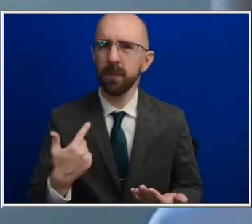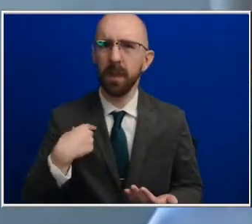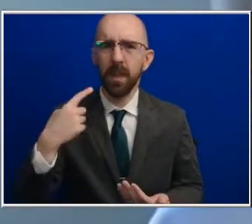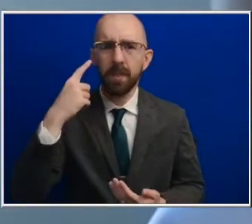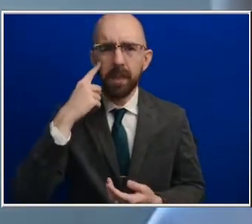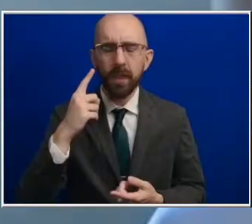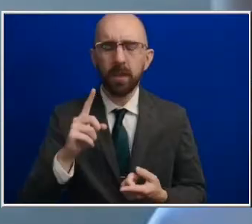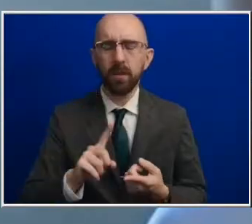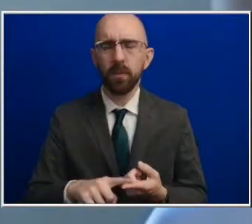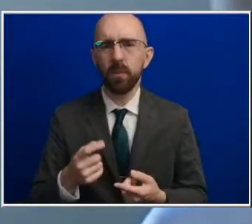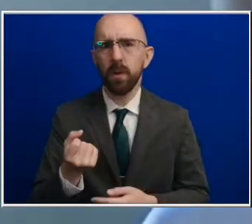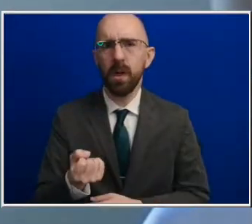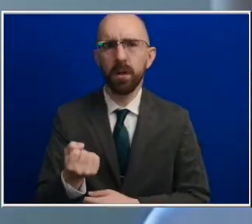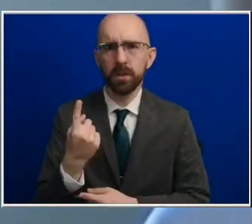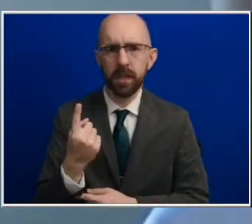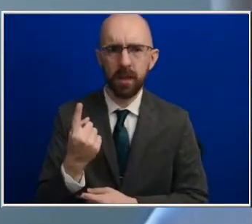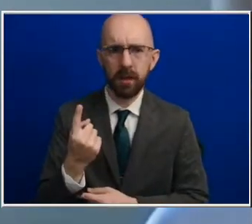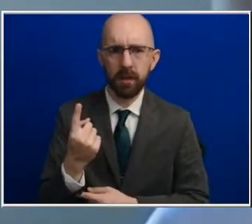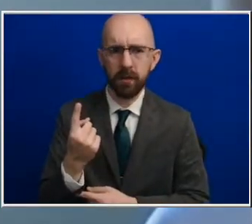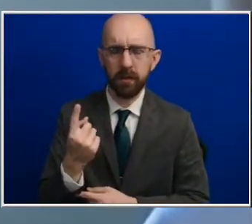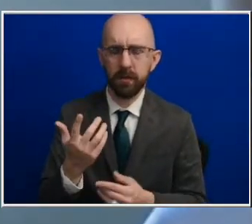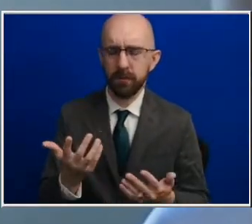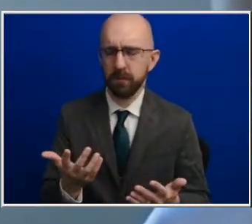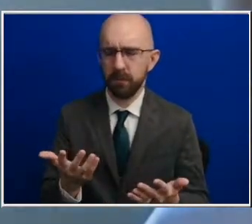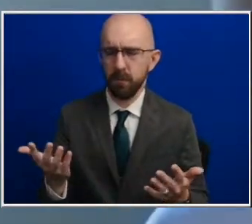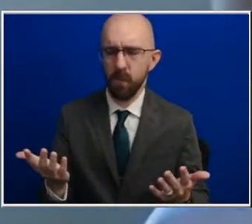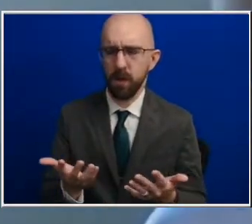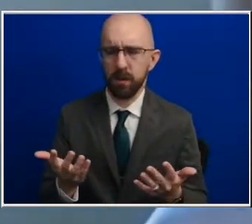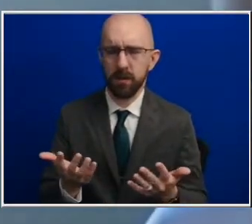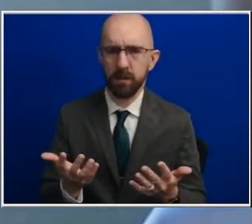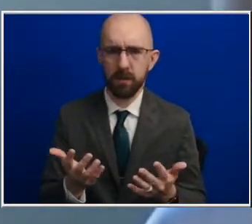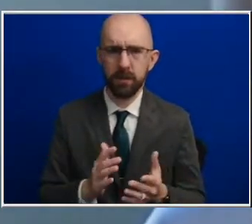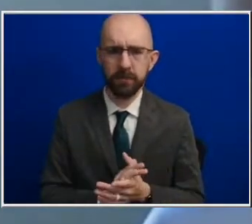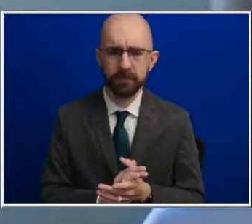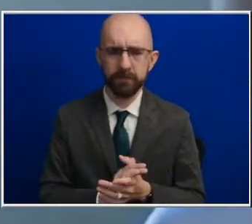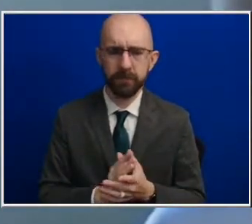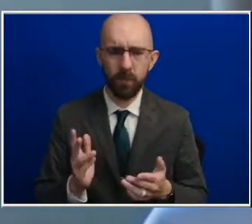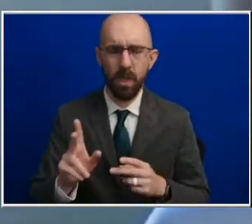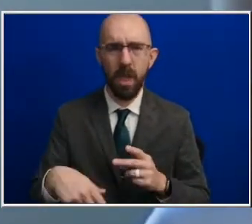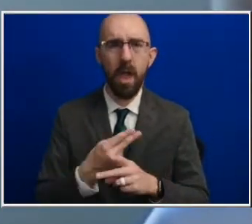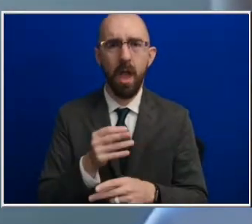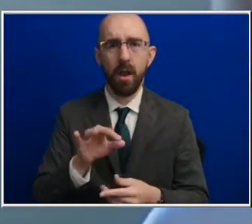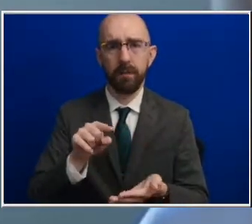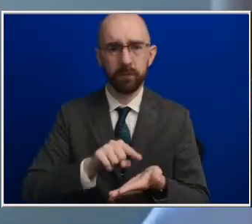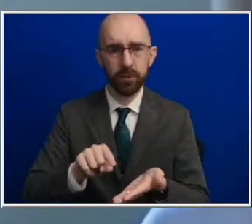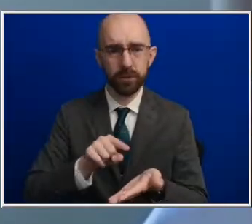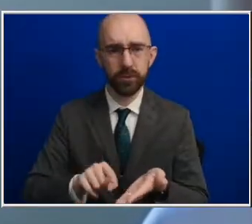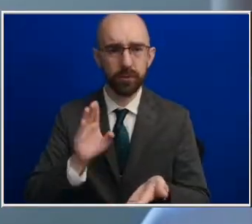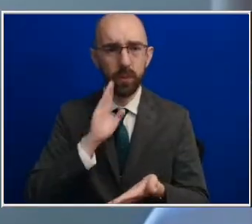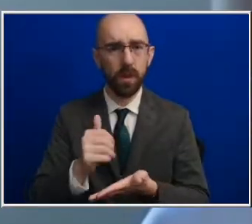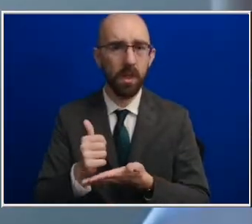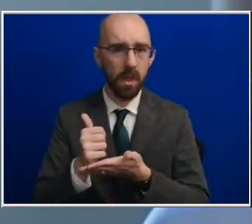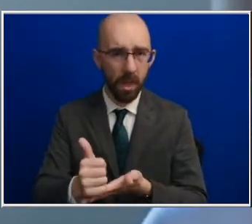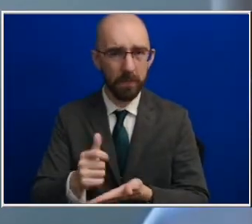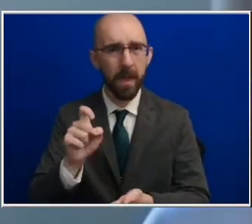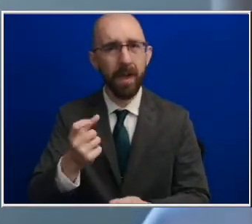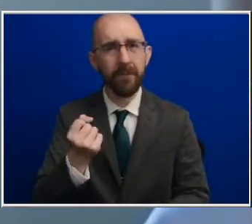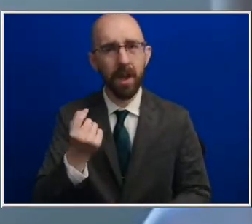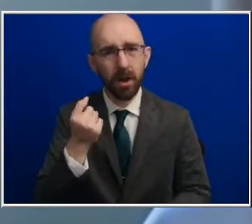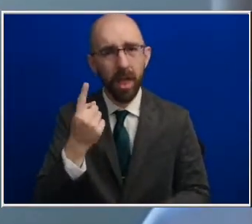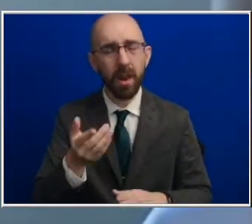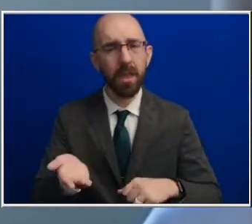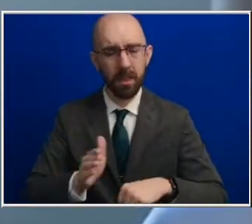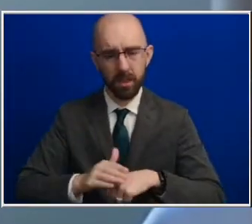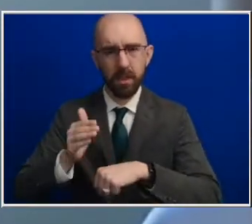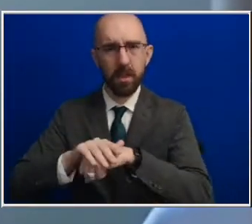to understand what kind of research would help, we have to understand the rise in